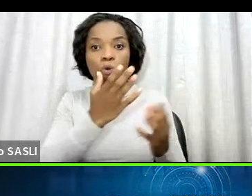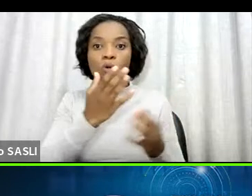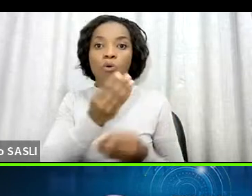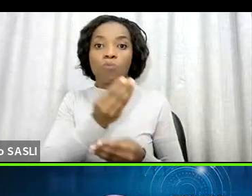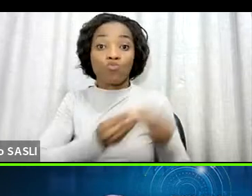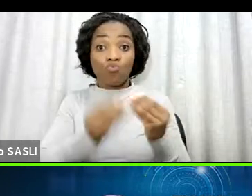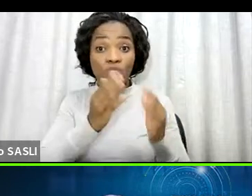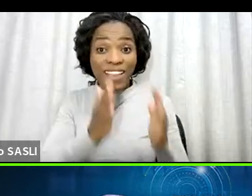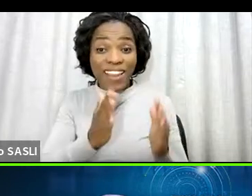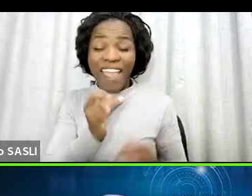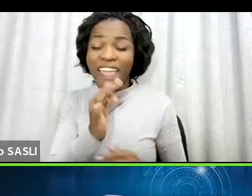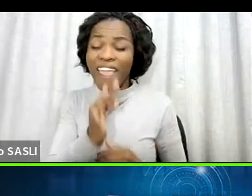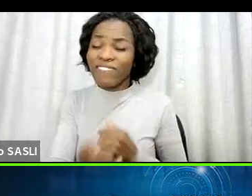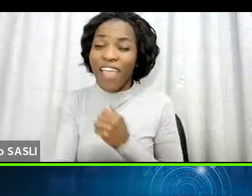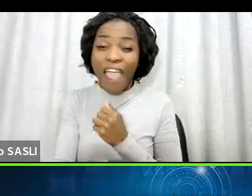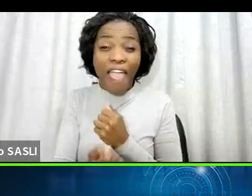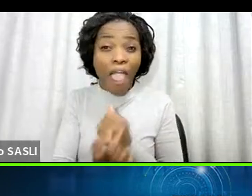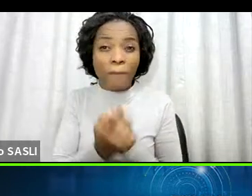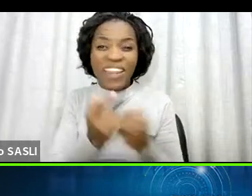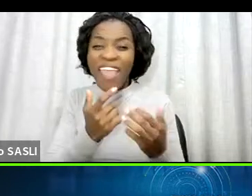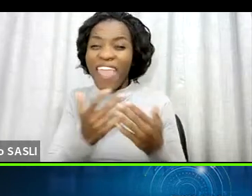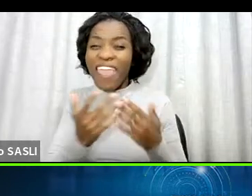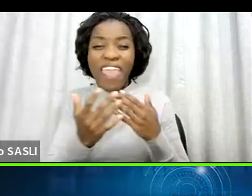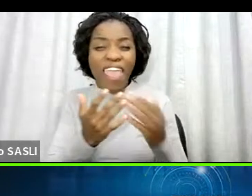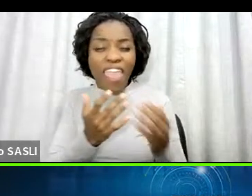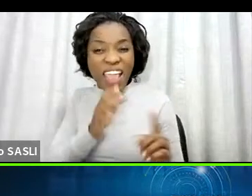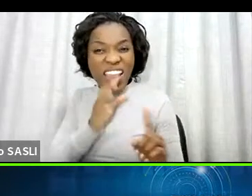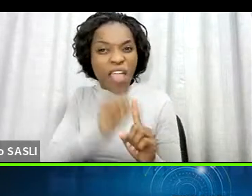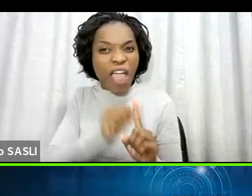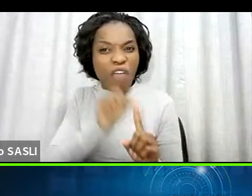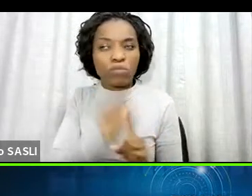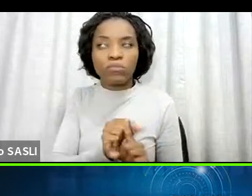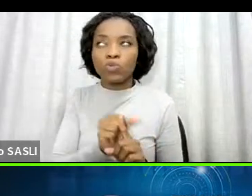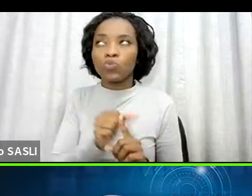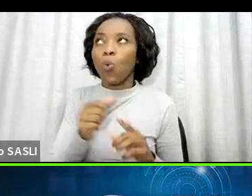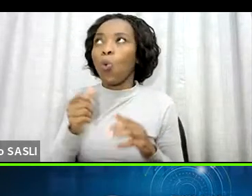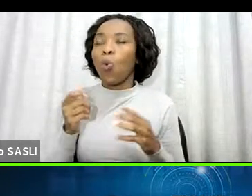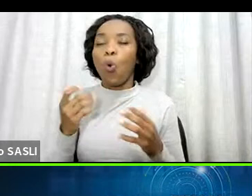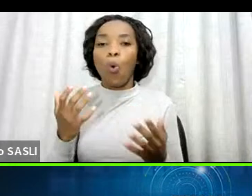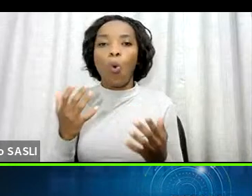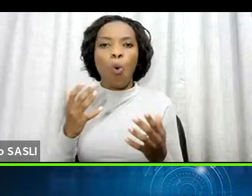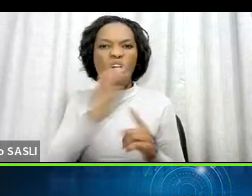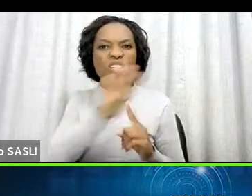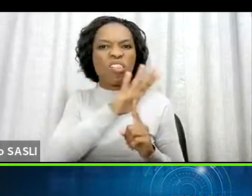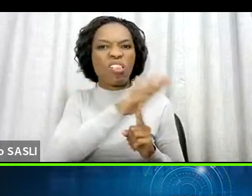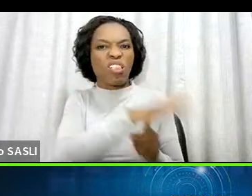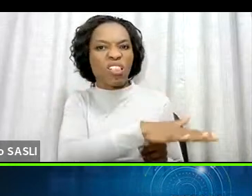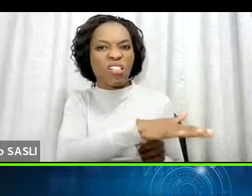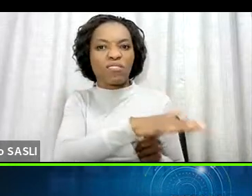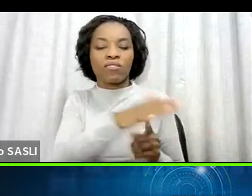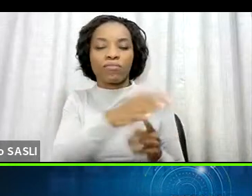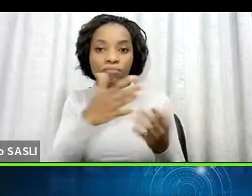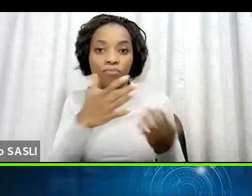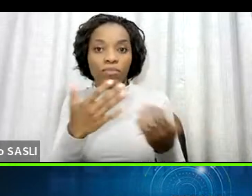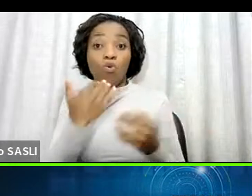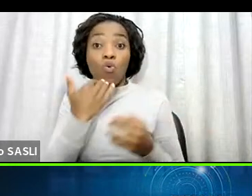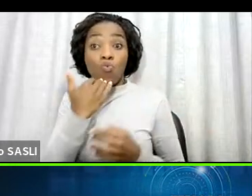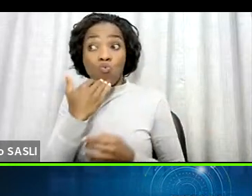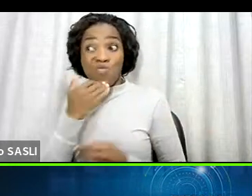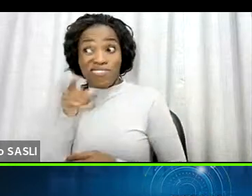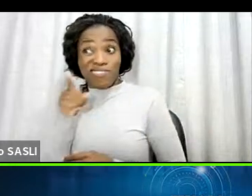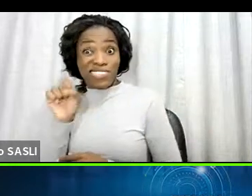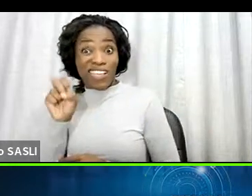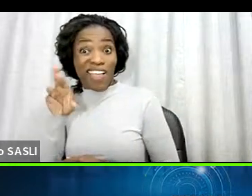experience any form of harassment or discrimination by a SARS